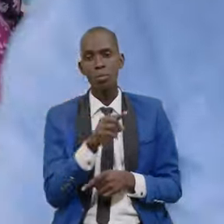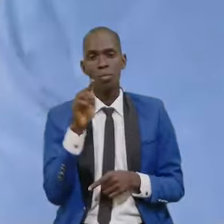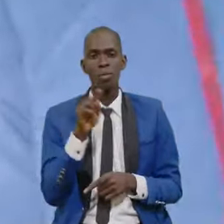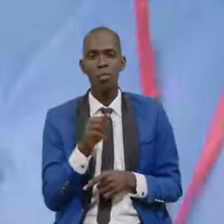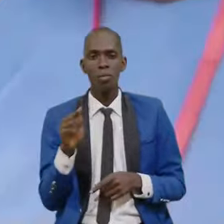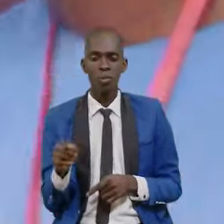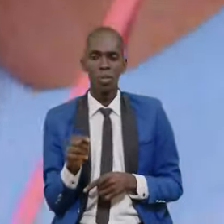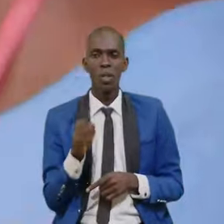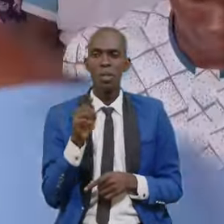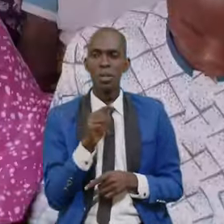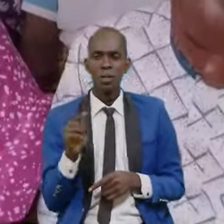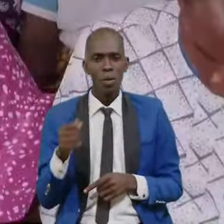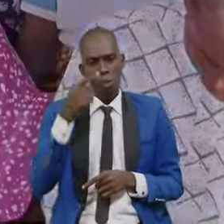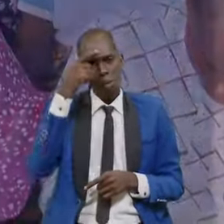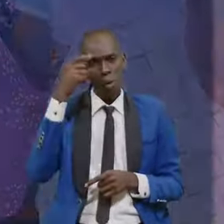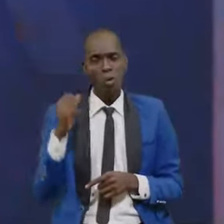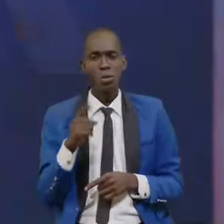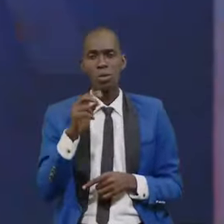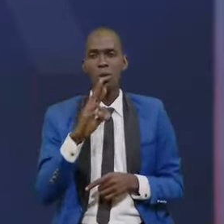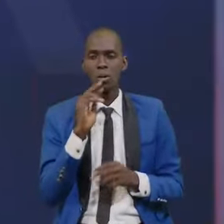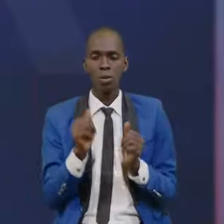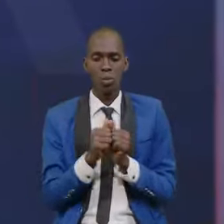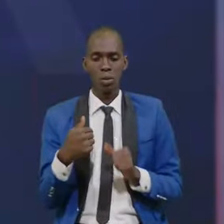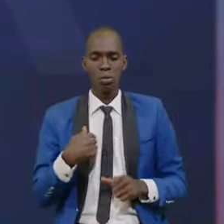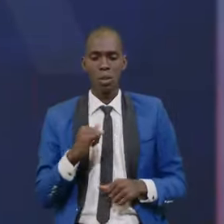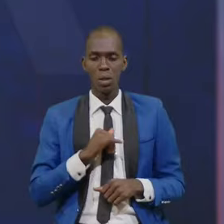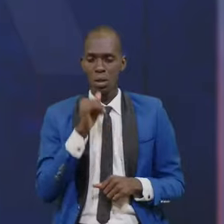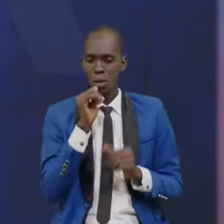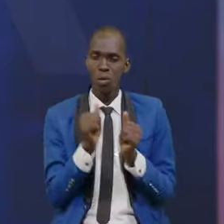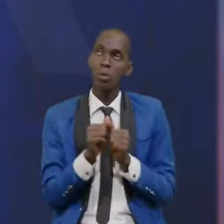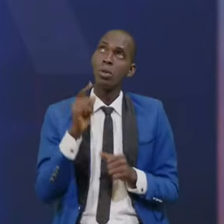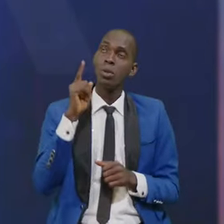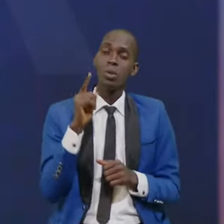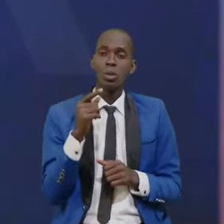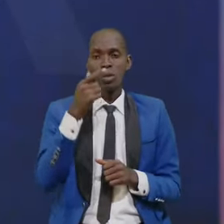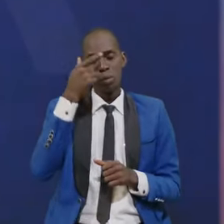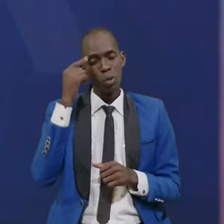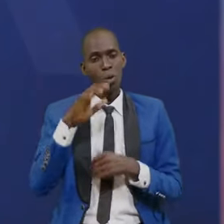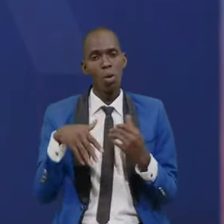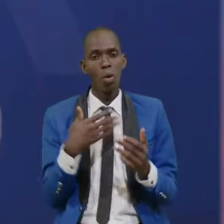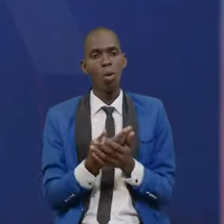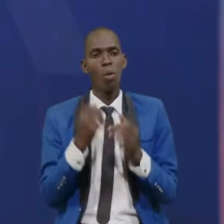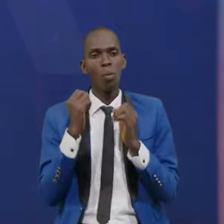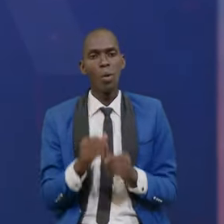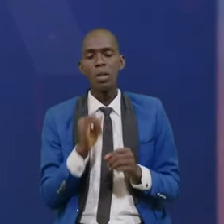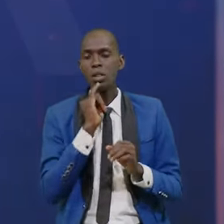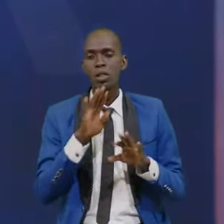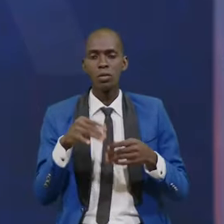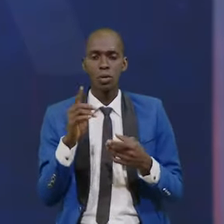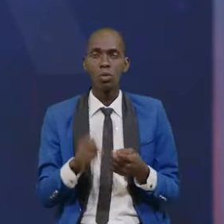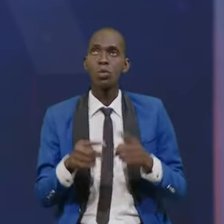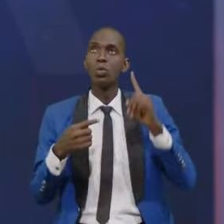Therefore, because you are with me, I'm with you. And because all power is given unto me, and because